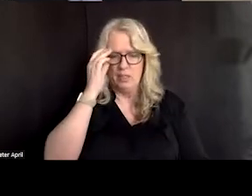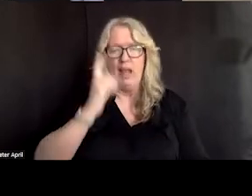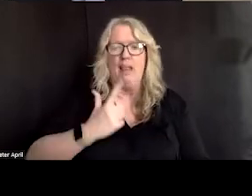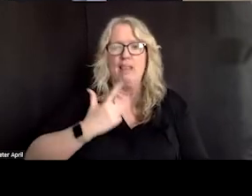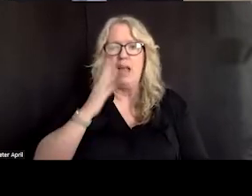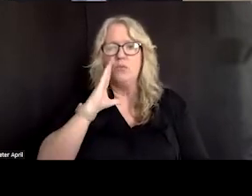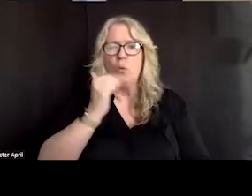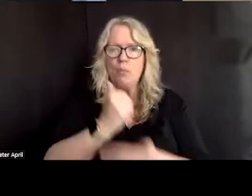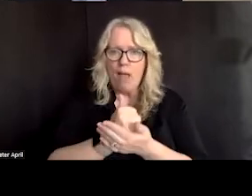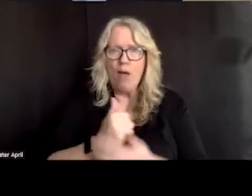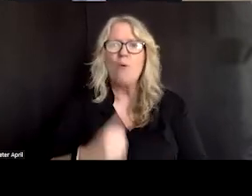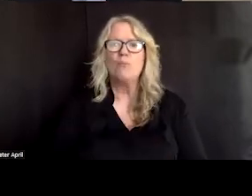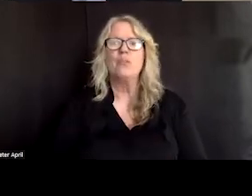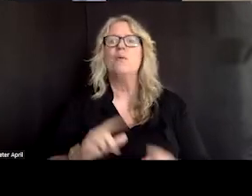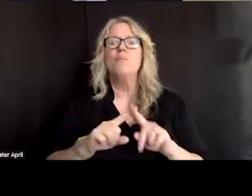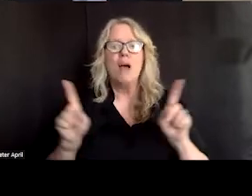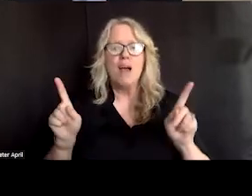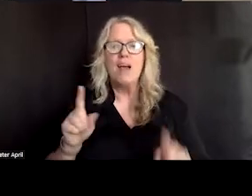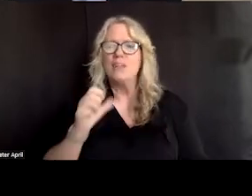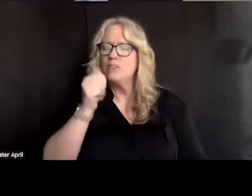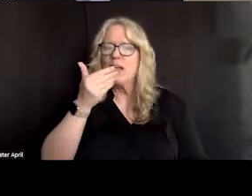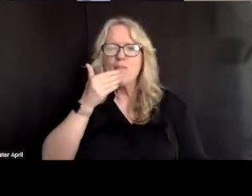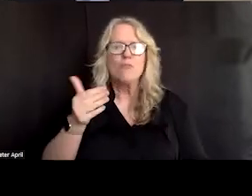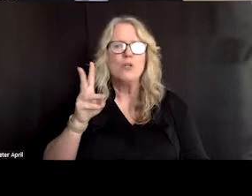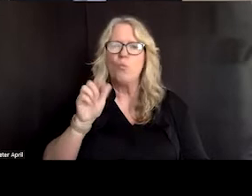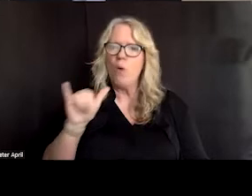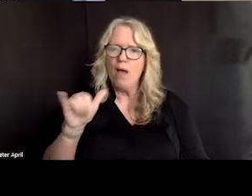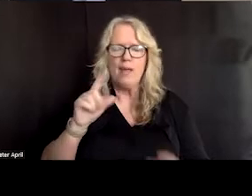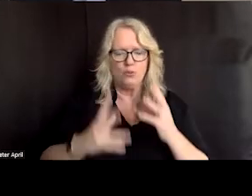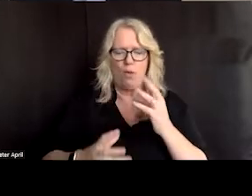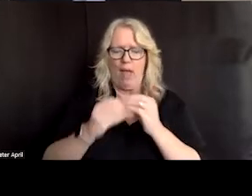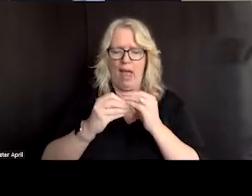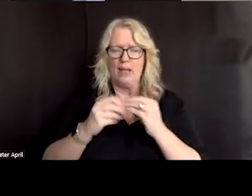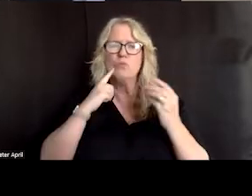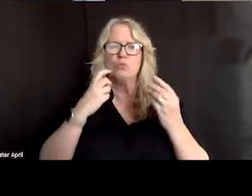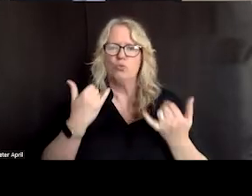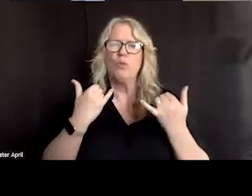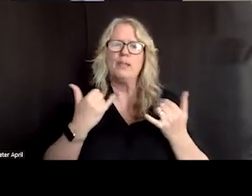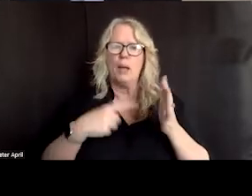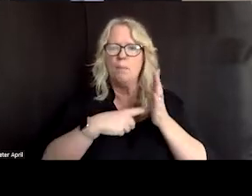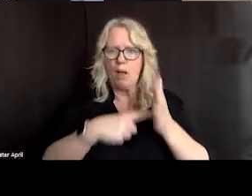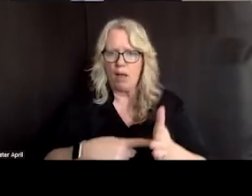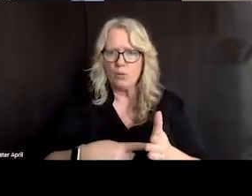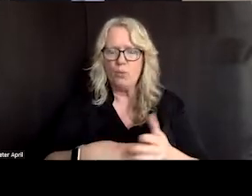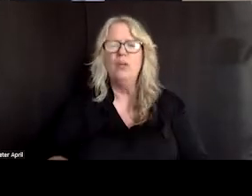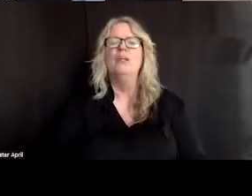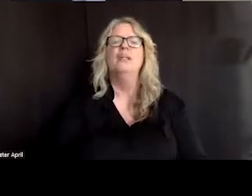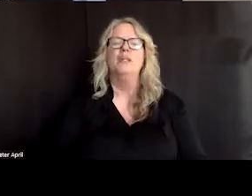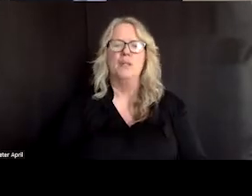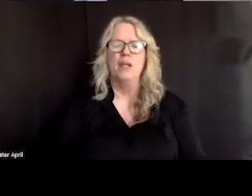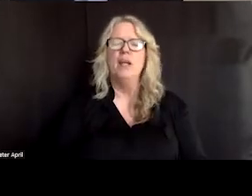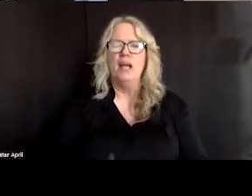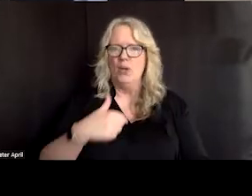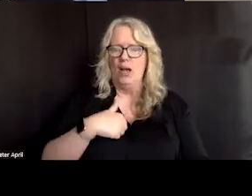be helped, but there isn't a good way of adding that into any model at this point. So I would